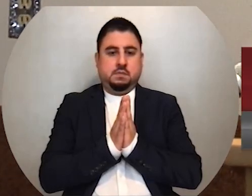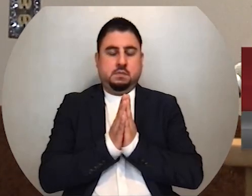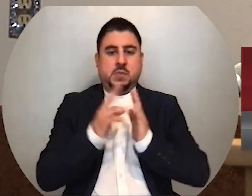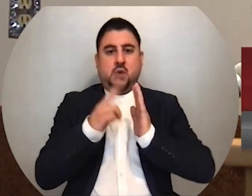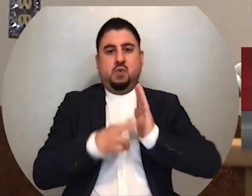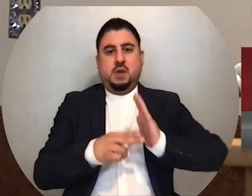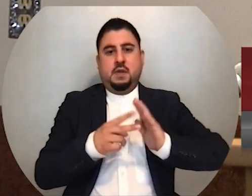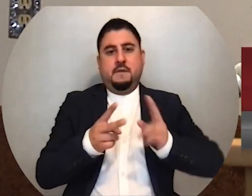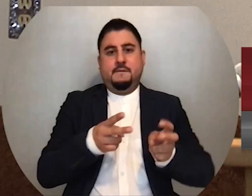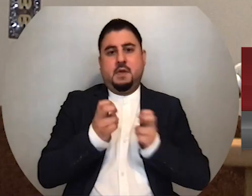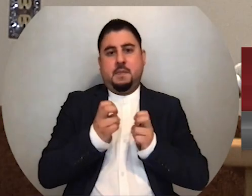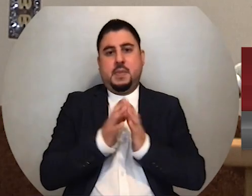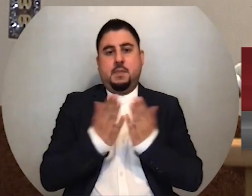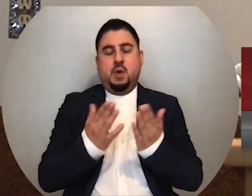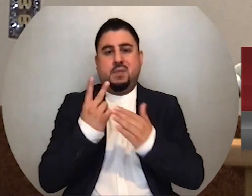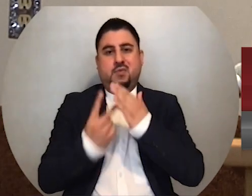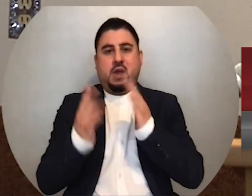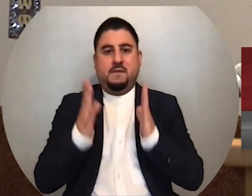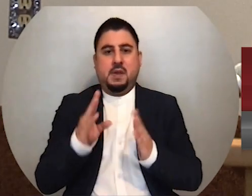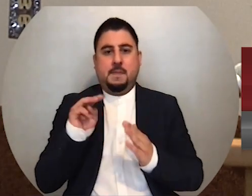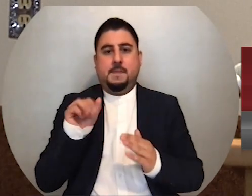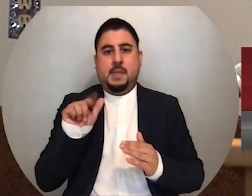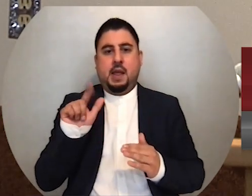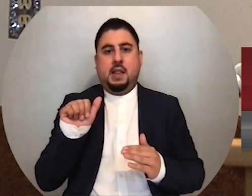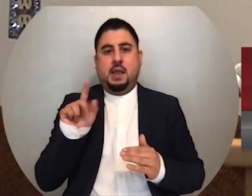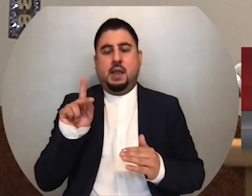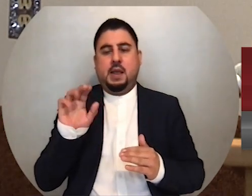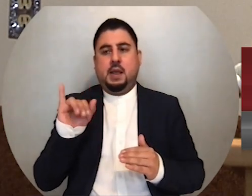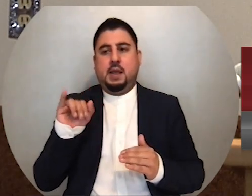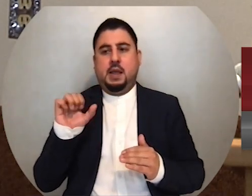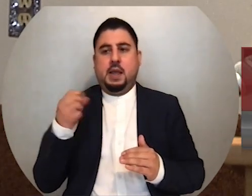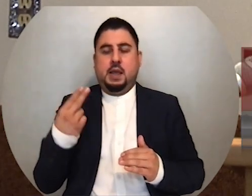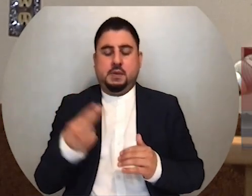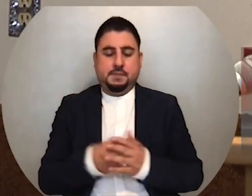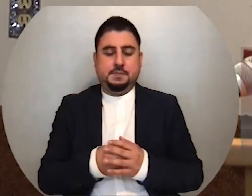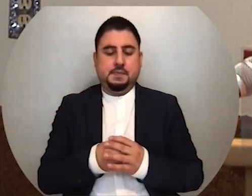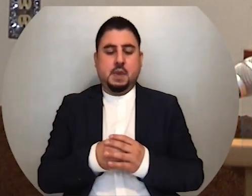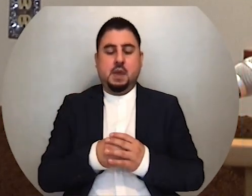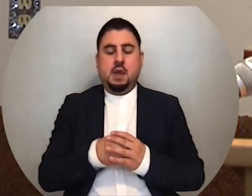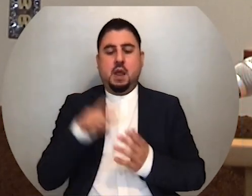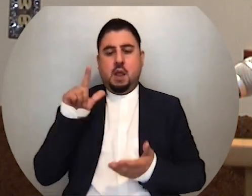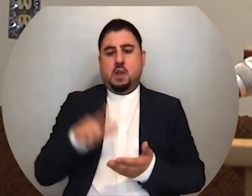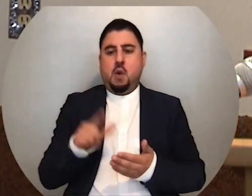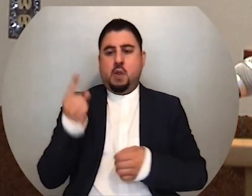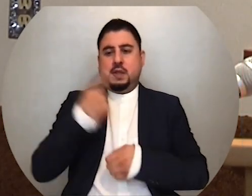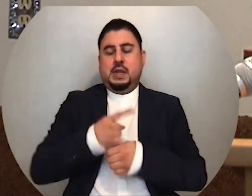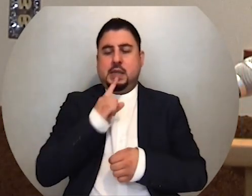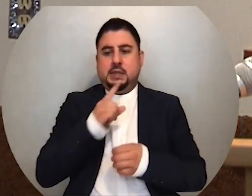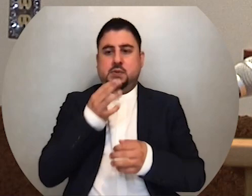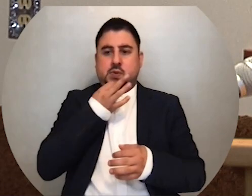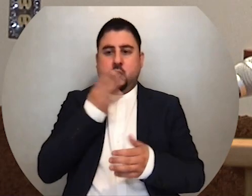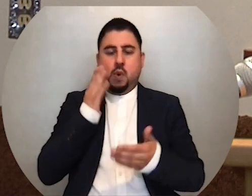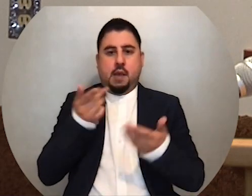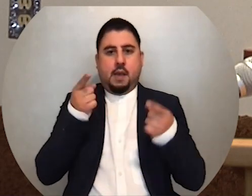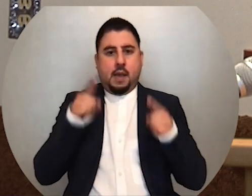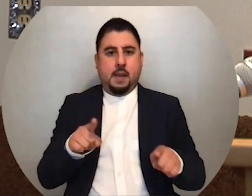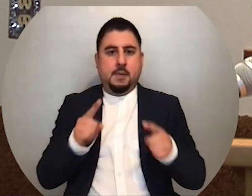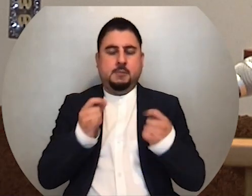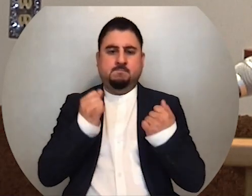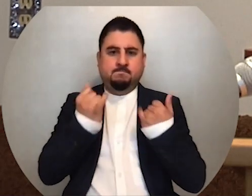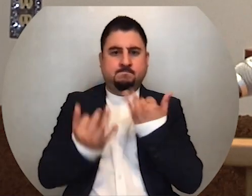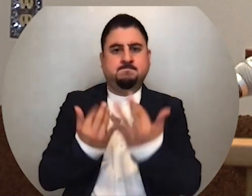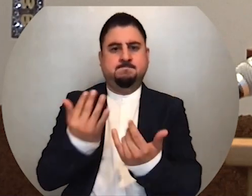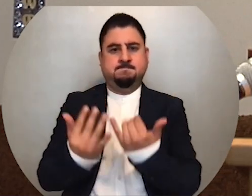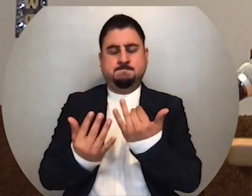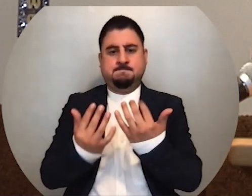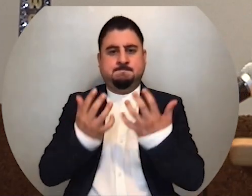A reading from the book of the prophet Malachi. Lo, the day is coming, blazing like an